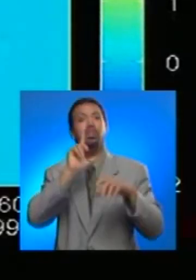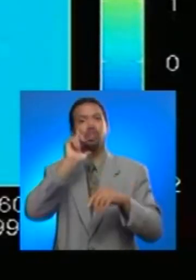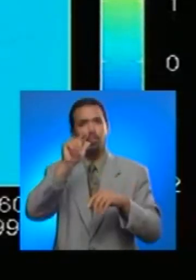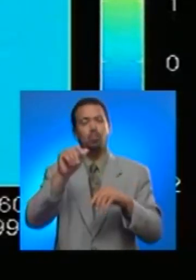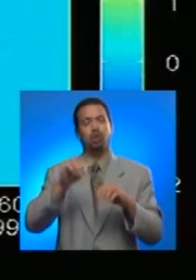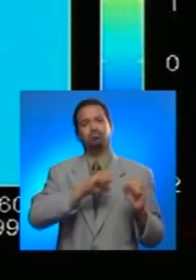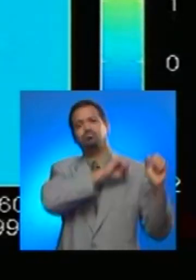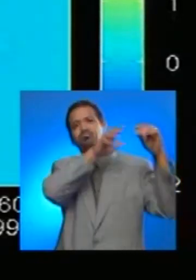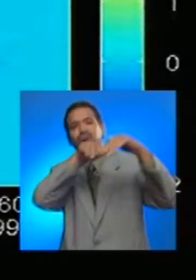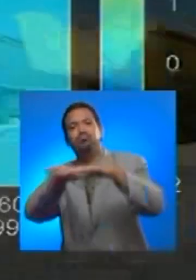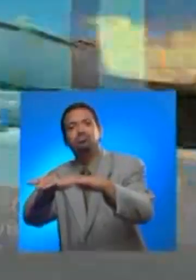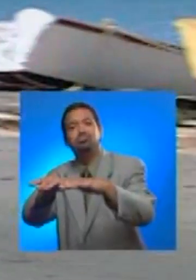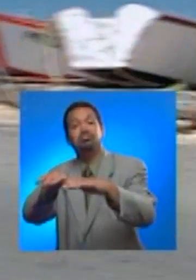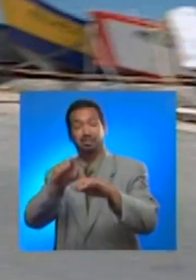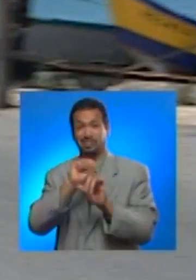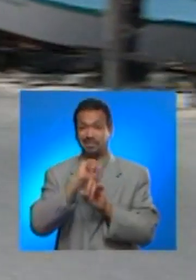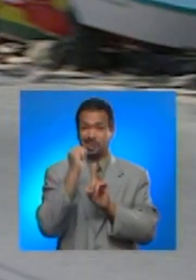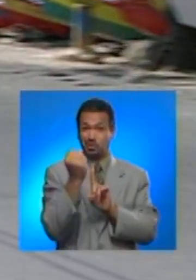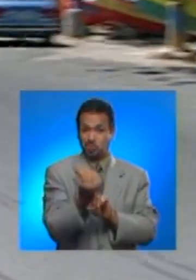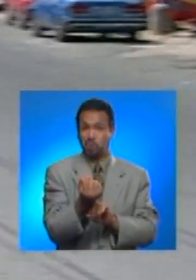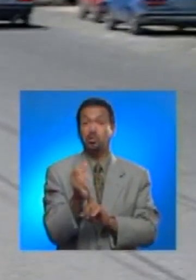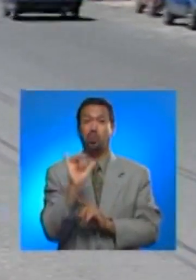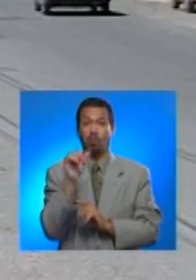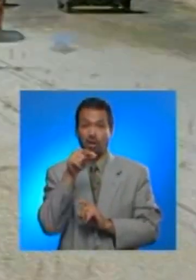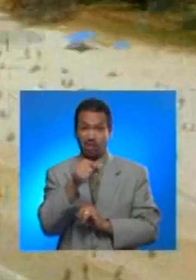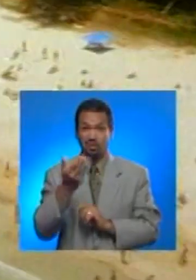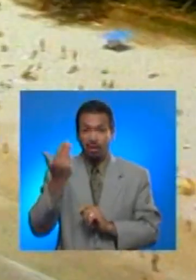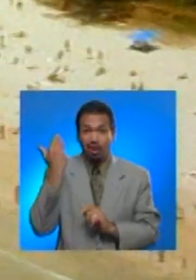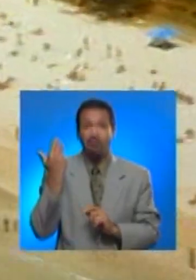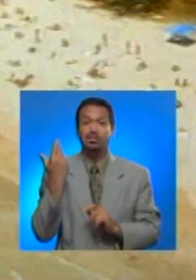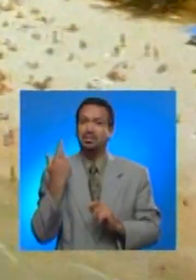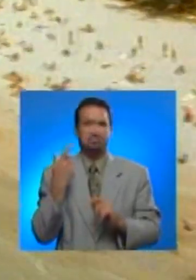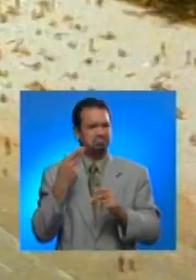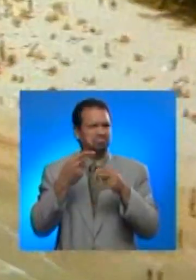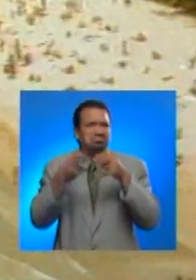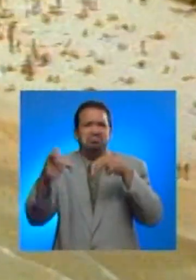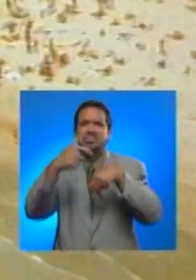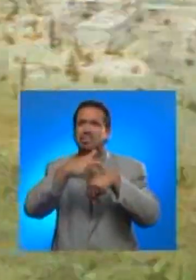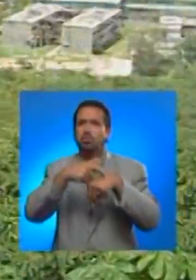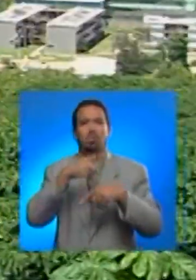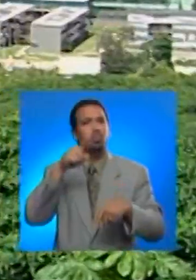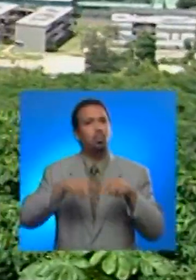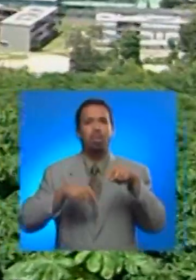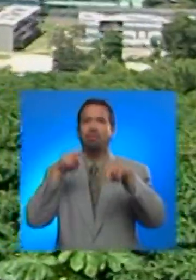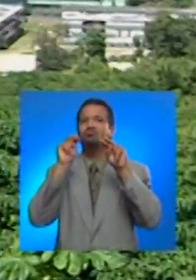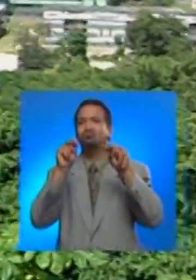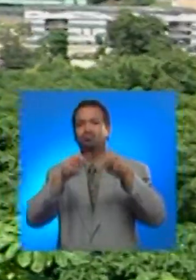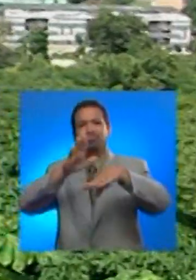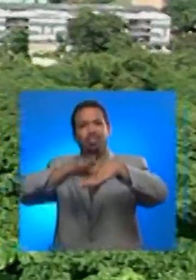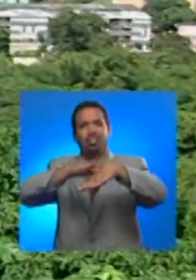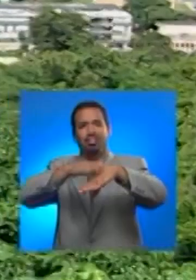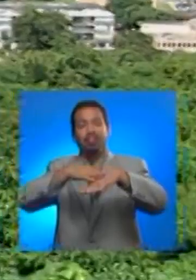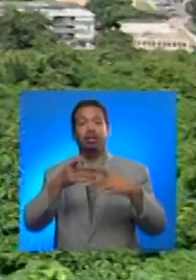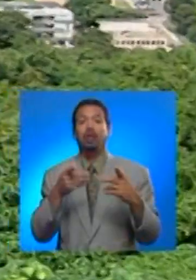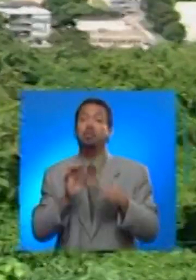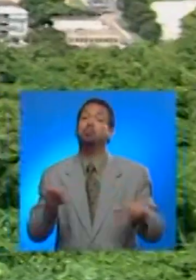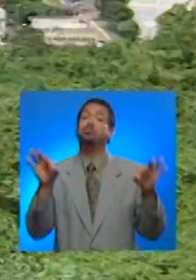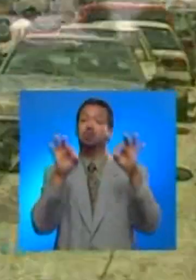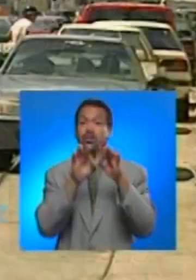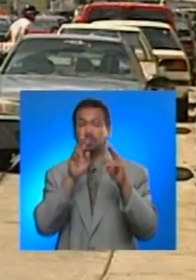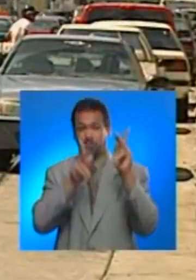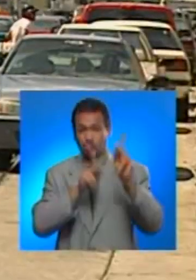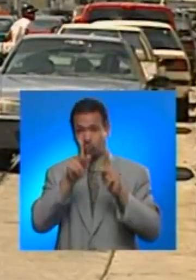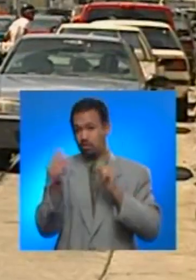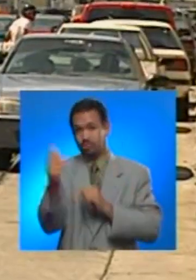of situation would leave little time to issue a warning. That's why it is important that the population knows how